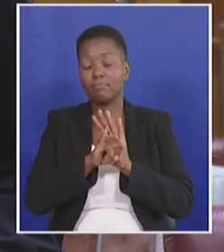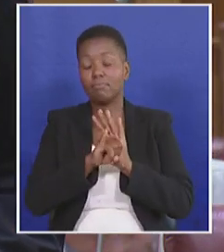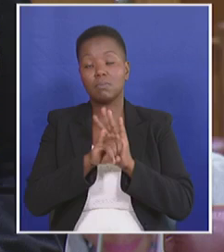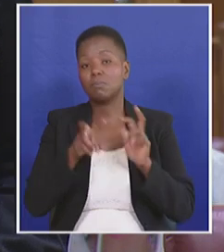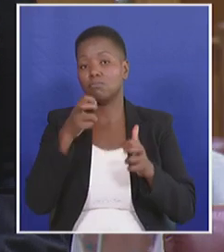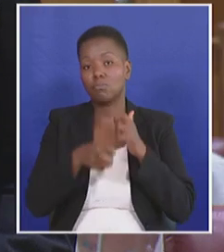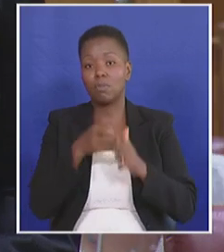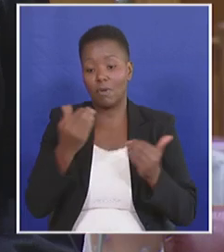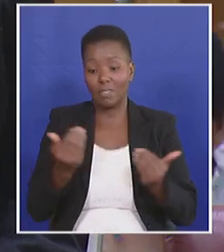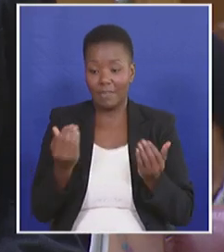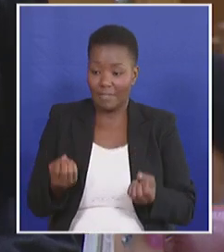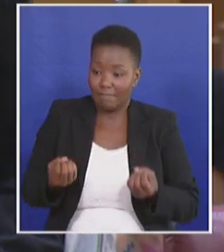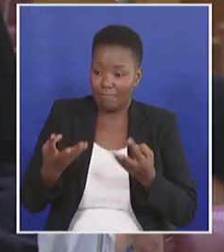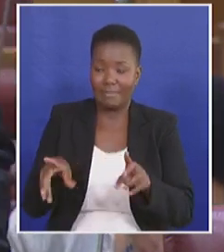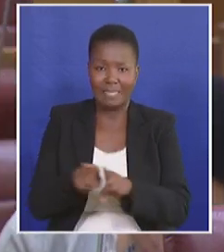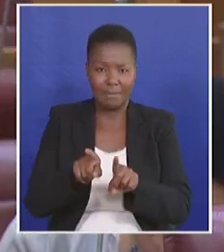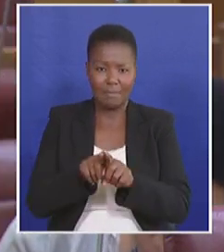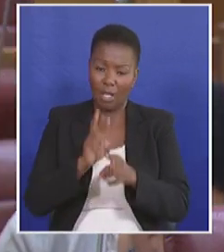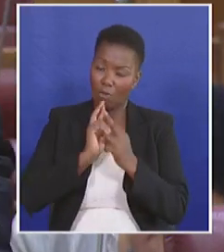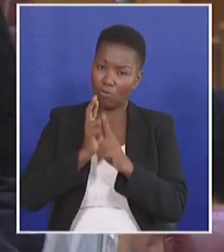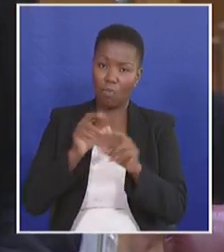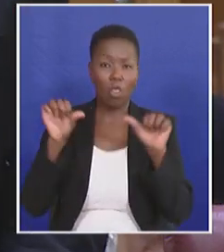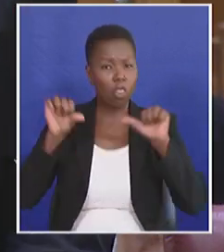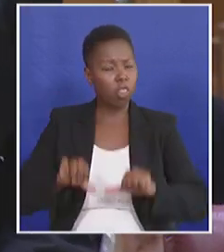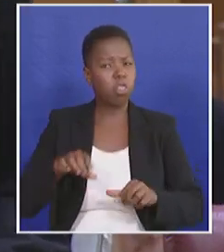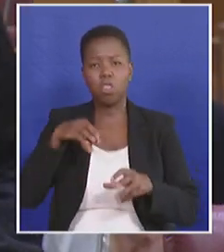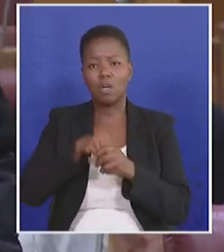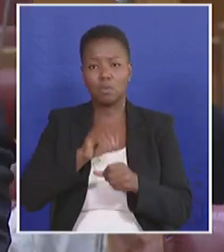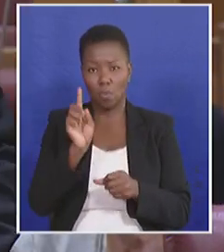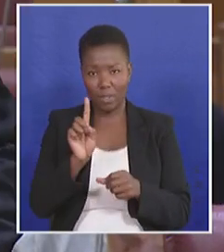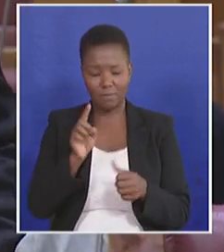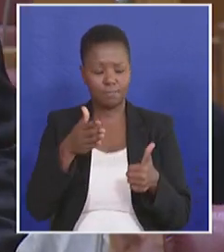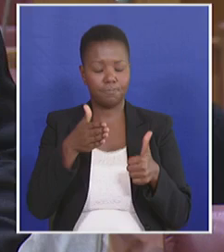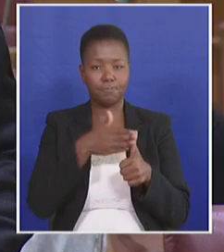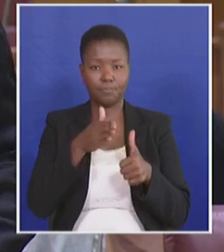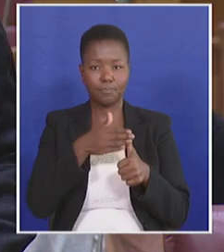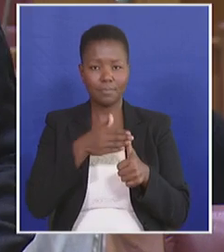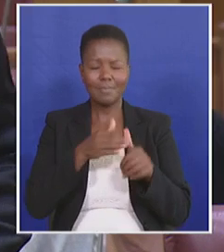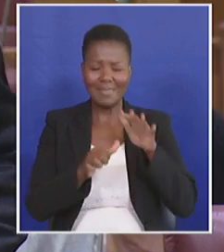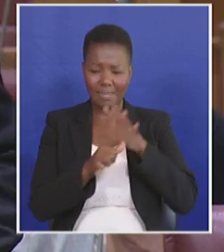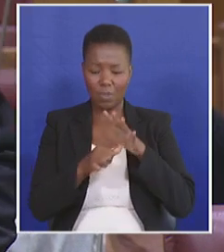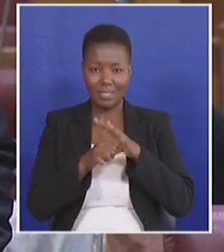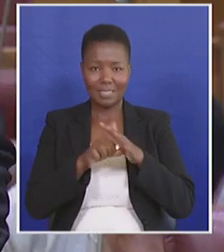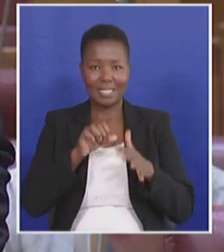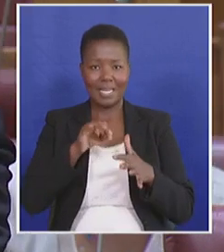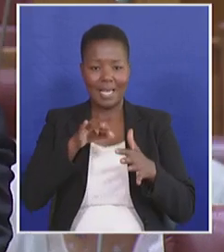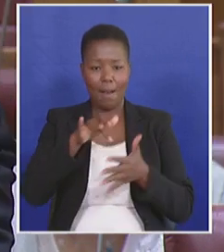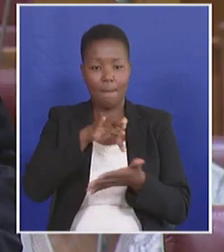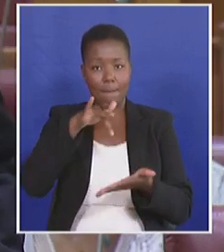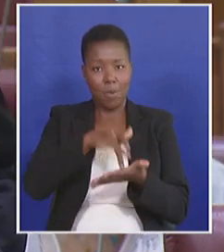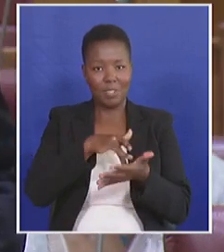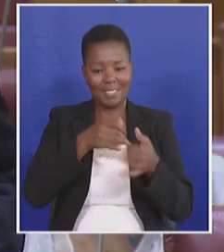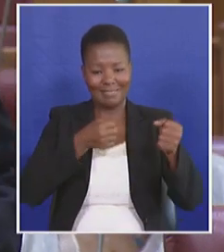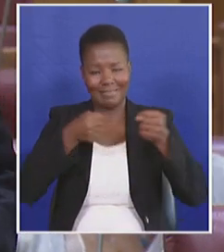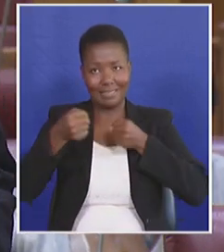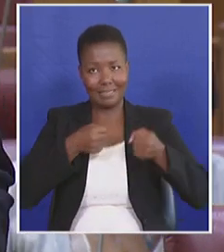and accountability include, among others, delay in the filling of critical posts at lower levels.